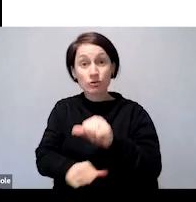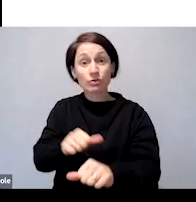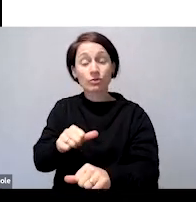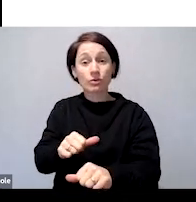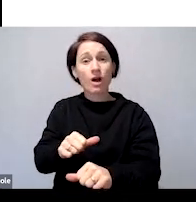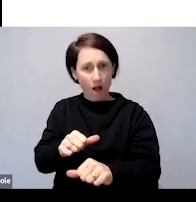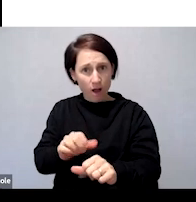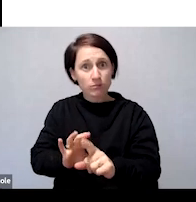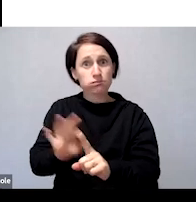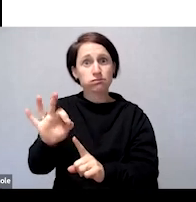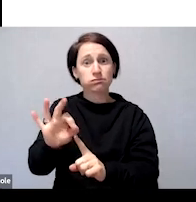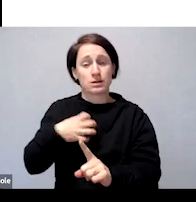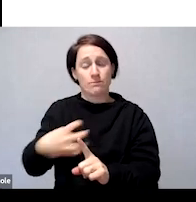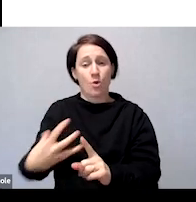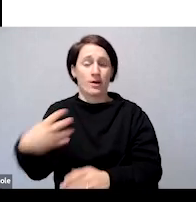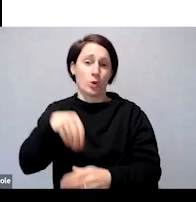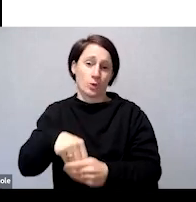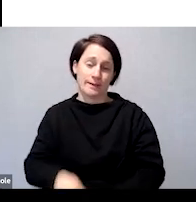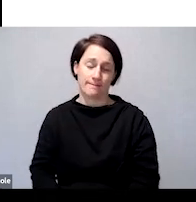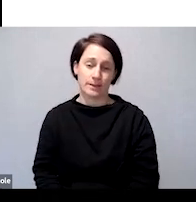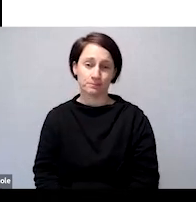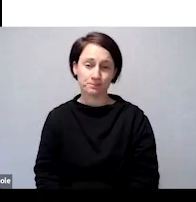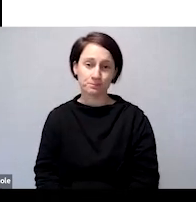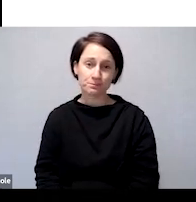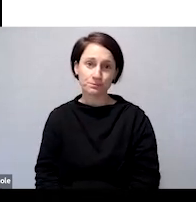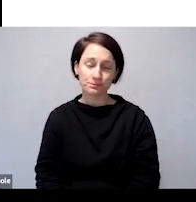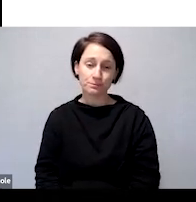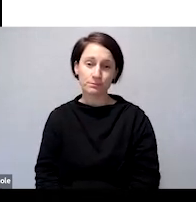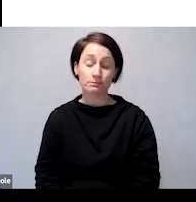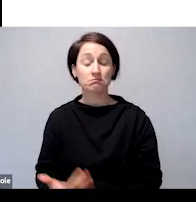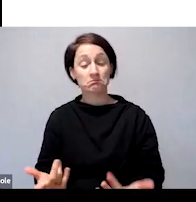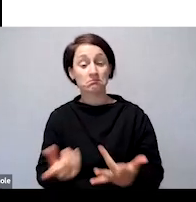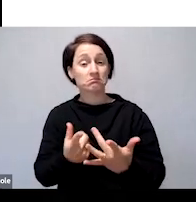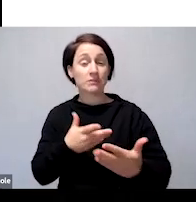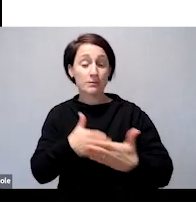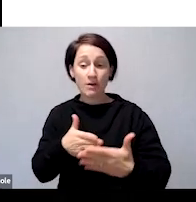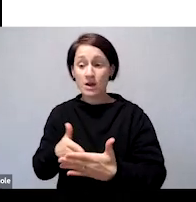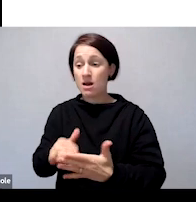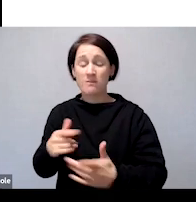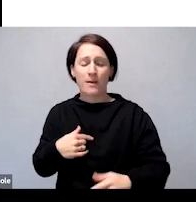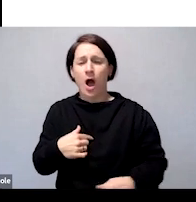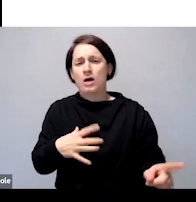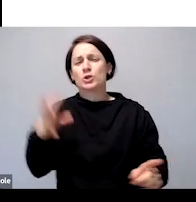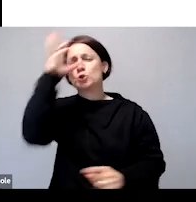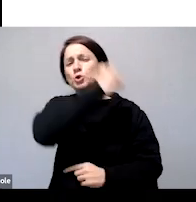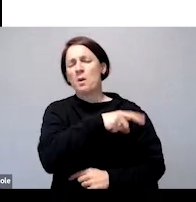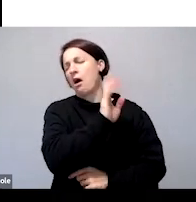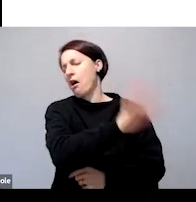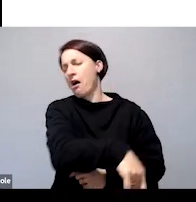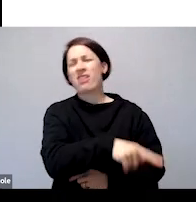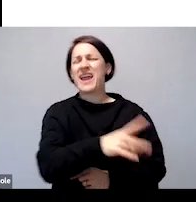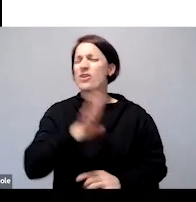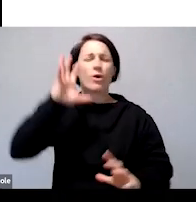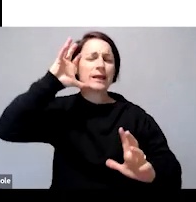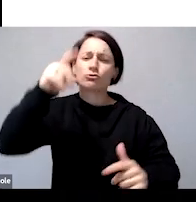management better and more inclusive. Another structural barrier might be something like assuming people with disability aren't interested, not